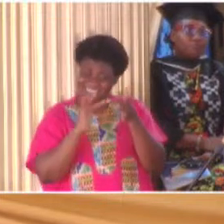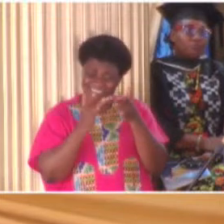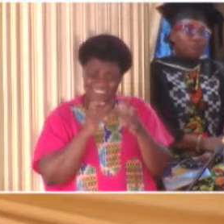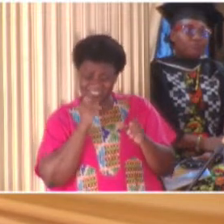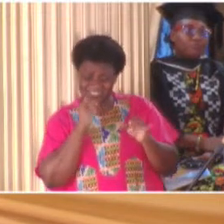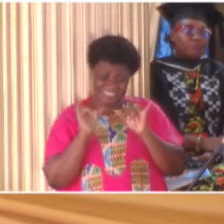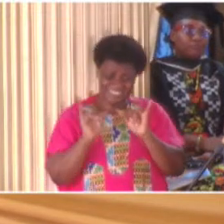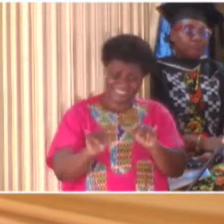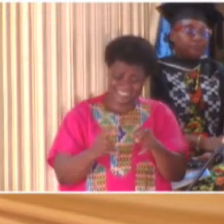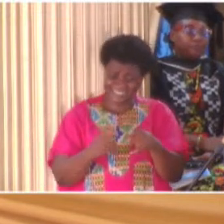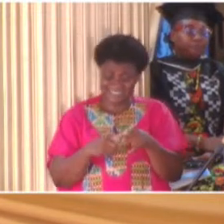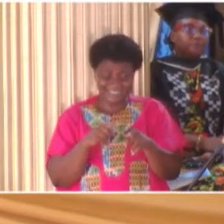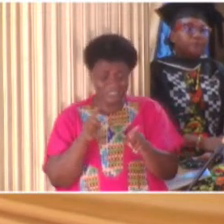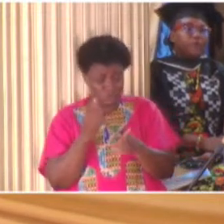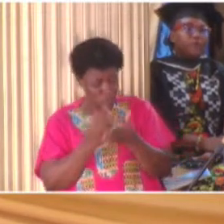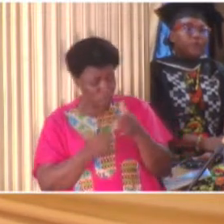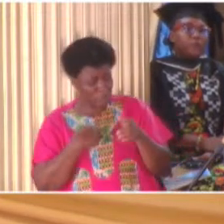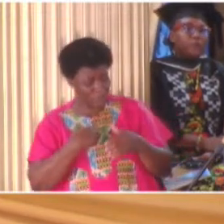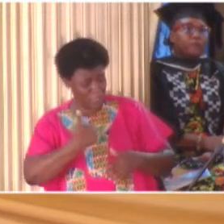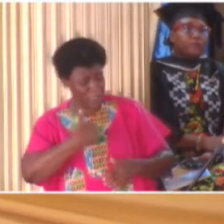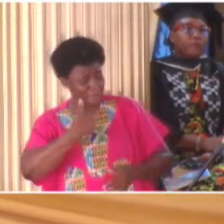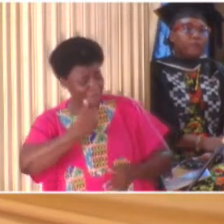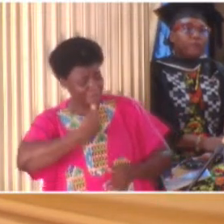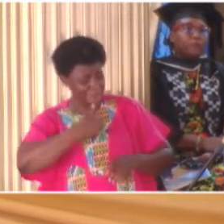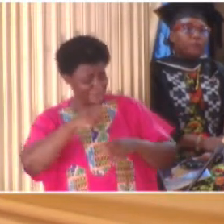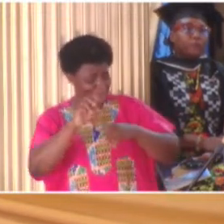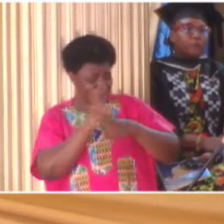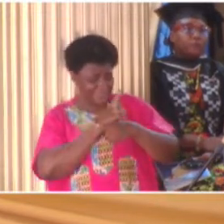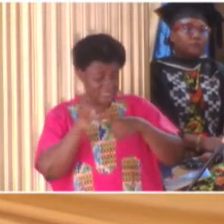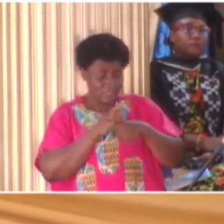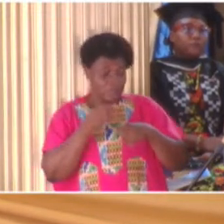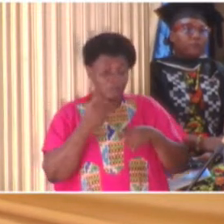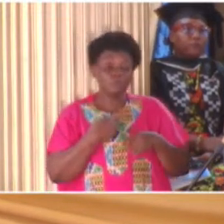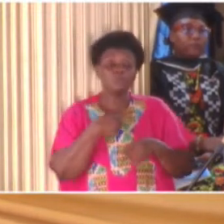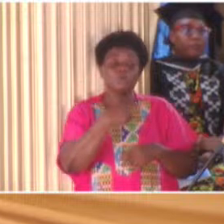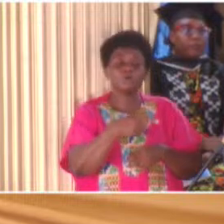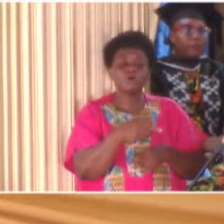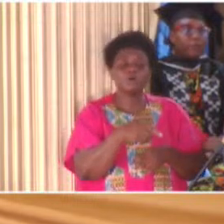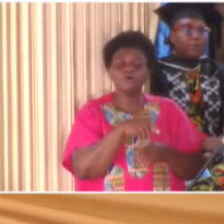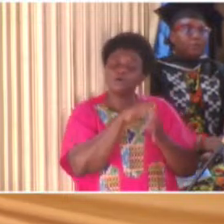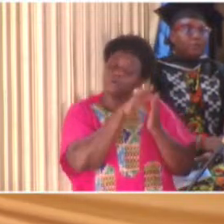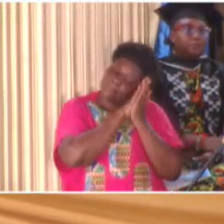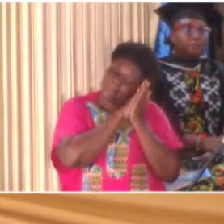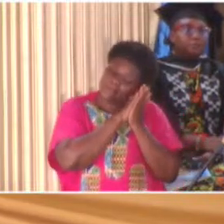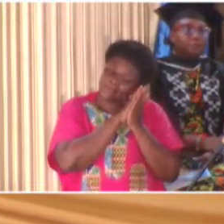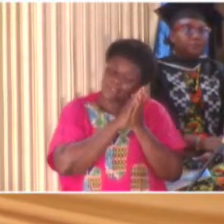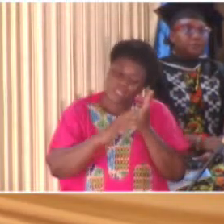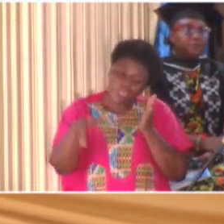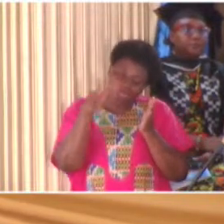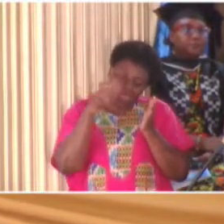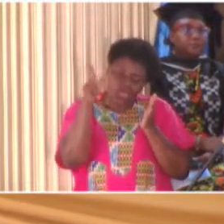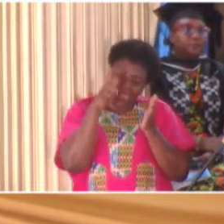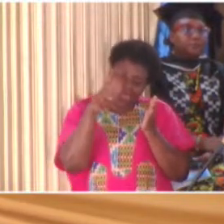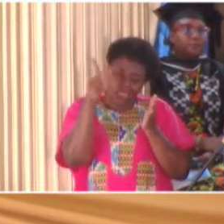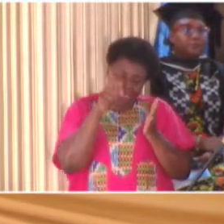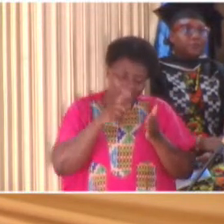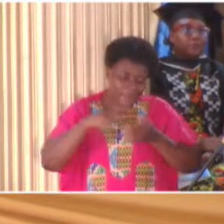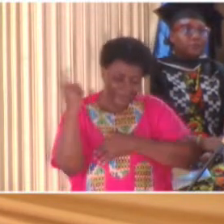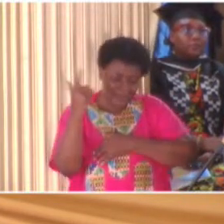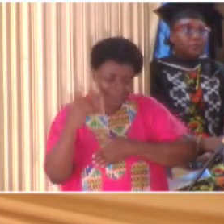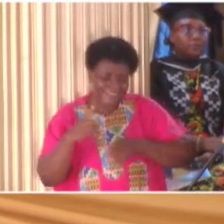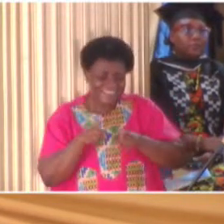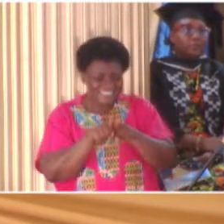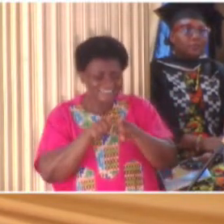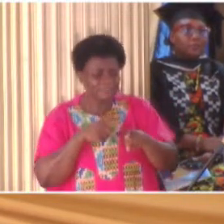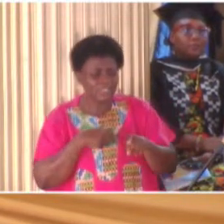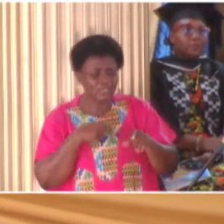strict self-discipline. We attended lectures from our beds, struggled with Zoom glitches, and turned our rooms